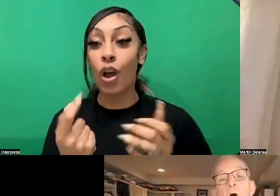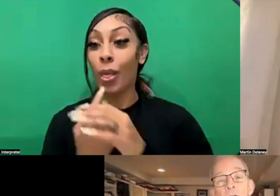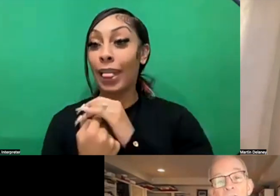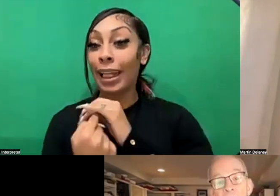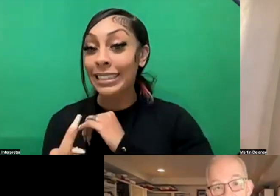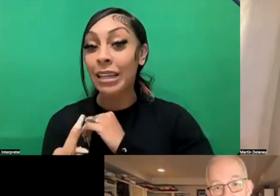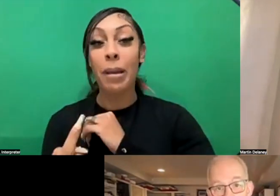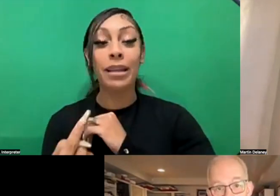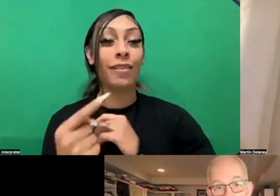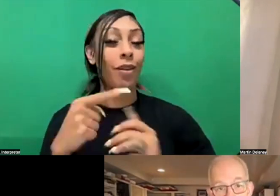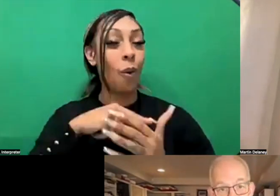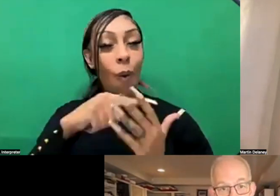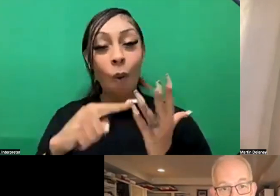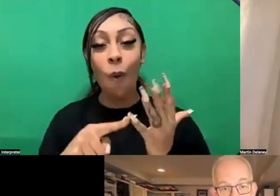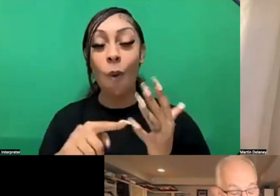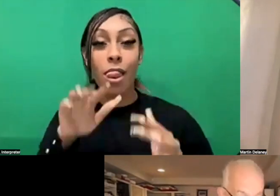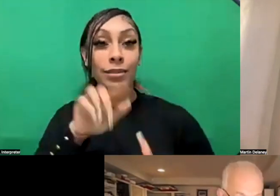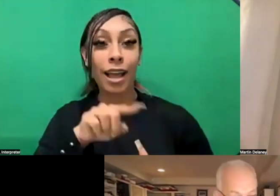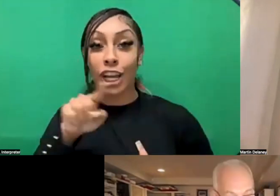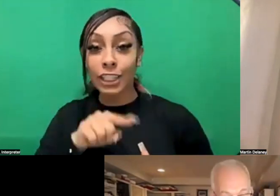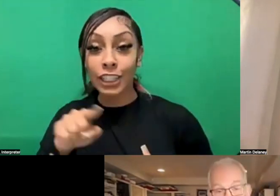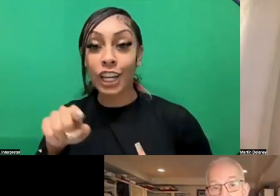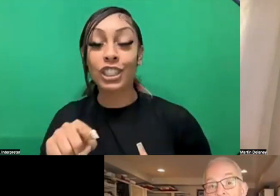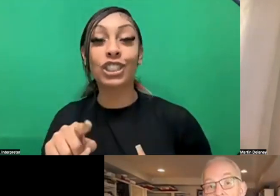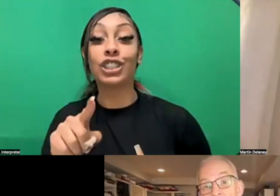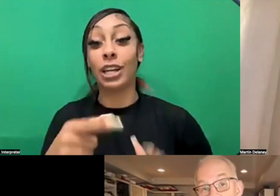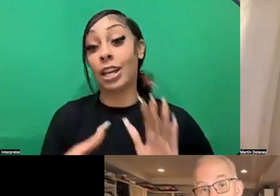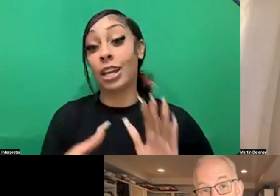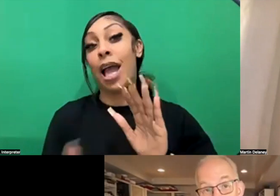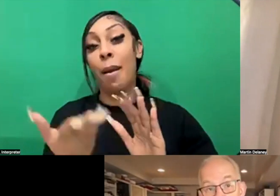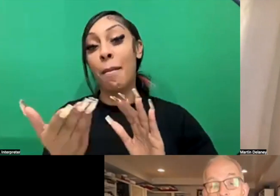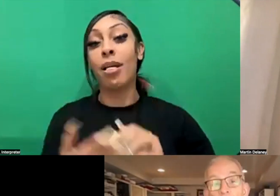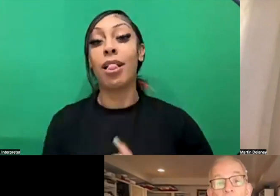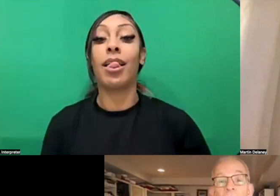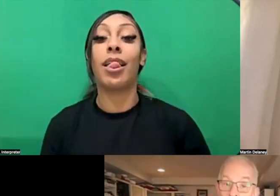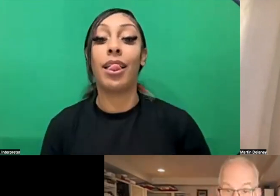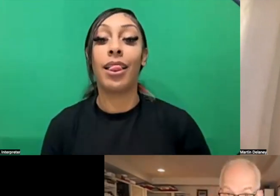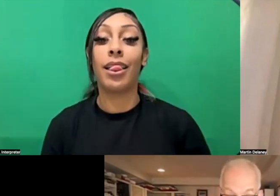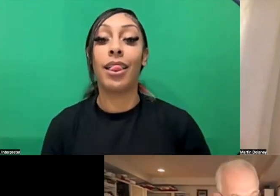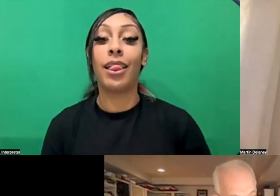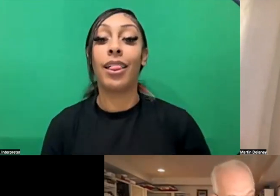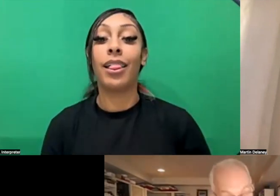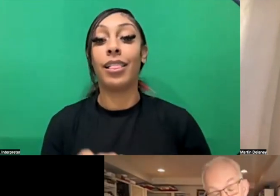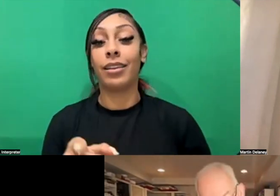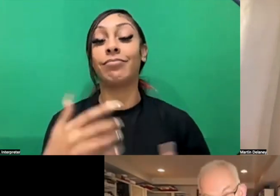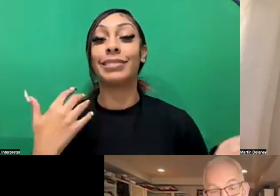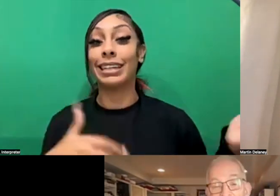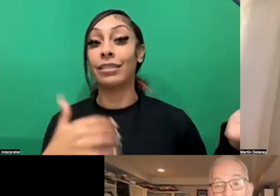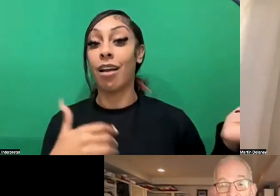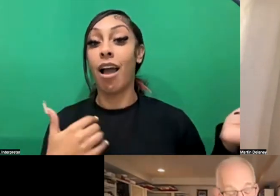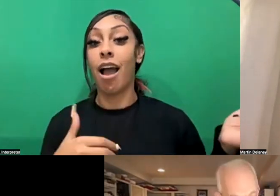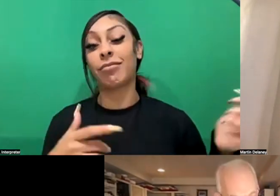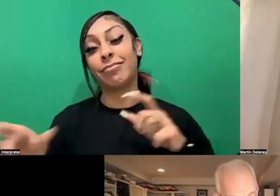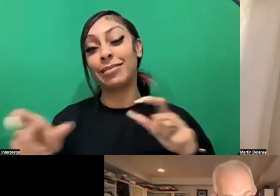for all simultaneous touches. So, for example, there are some gestures on guitar. I was a guitar player, well, still